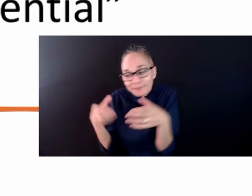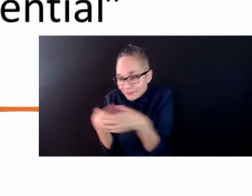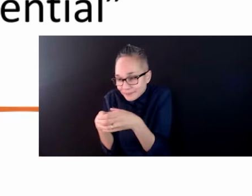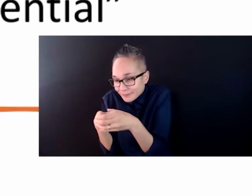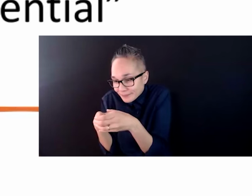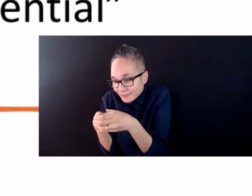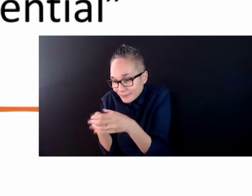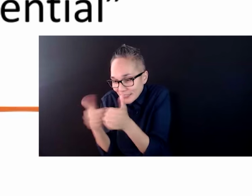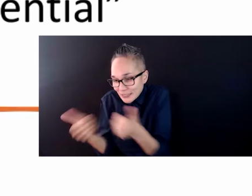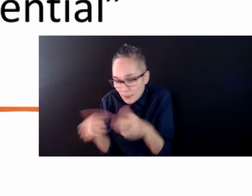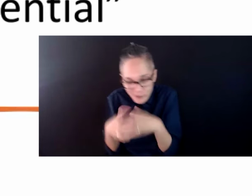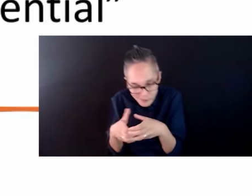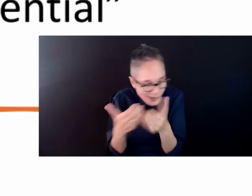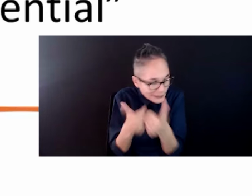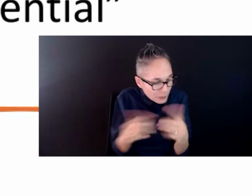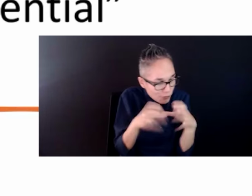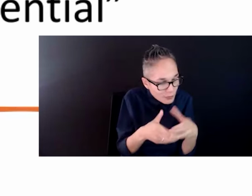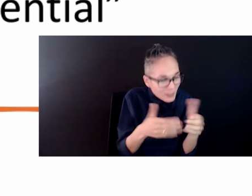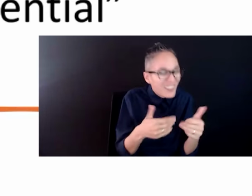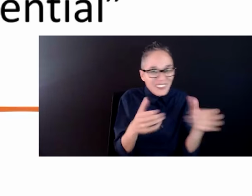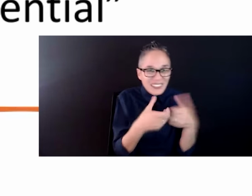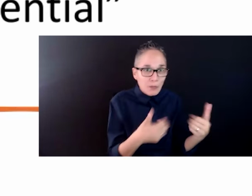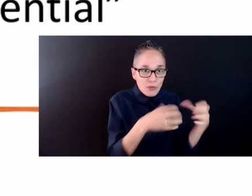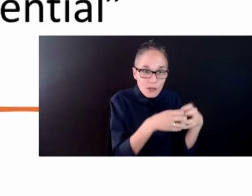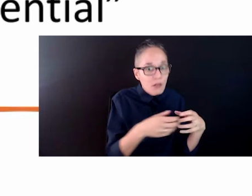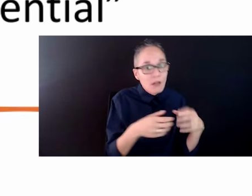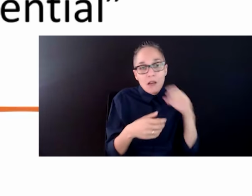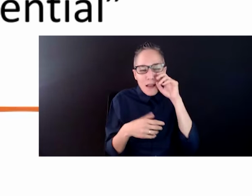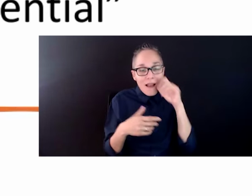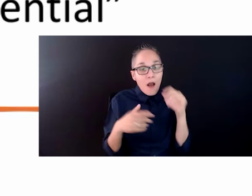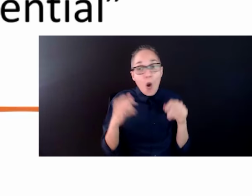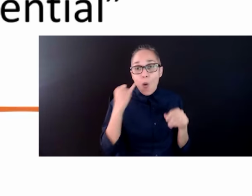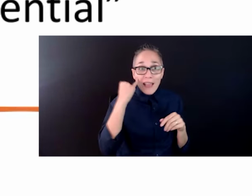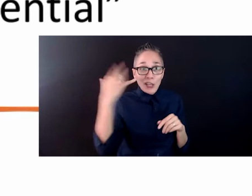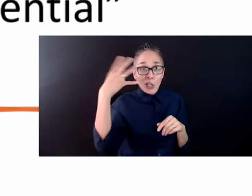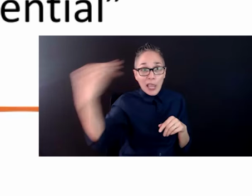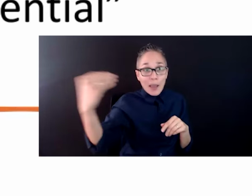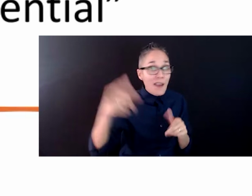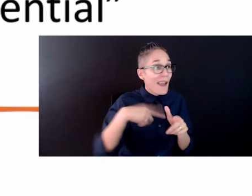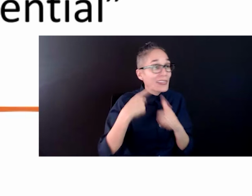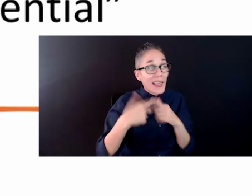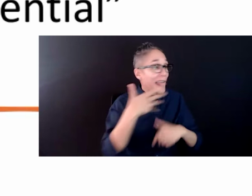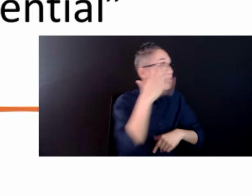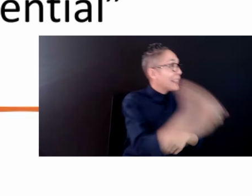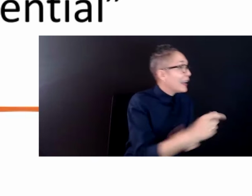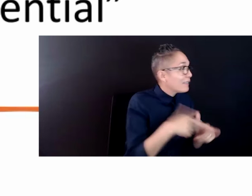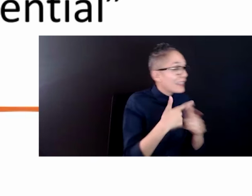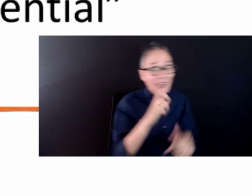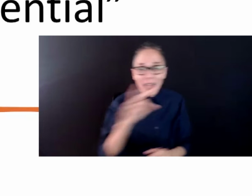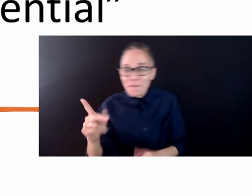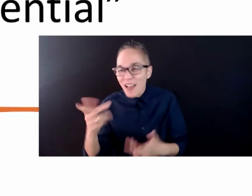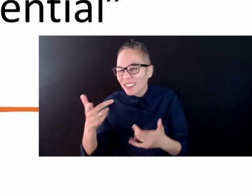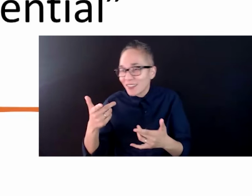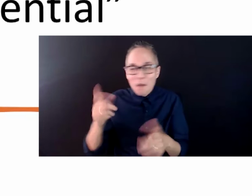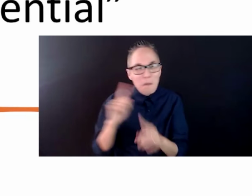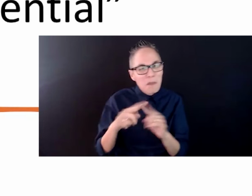individually categorized to saying, oh, it's so convenient. I can turn off my camera and I can go down the hallway and come back and say, hey, that was nice. But